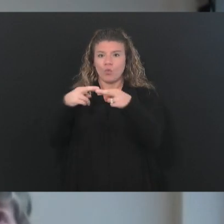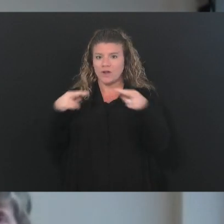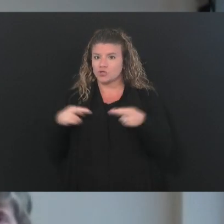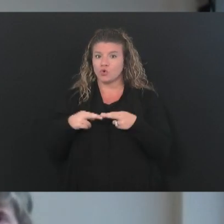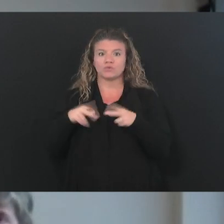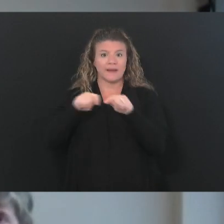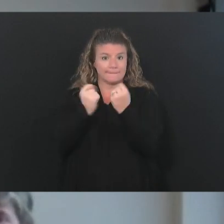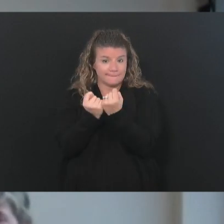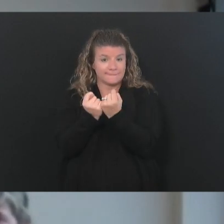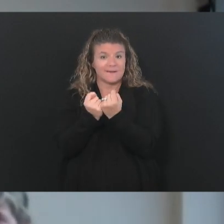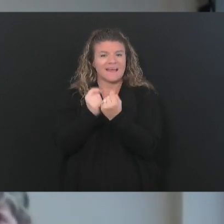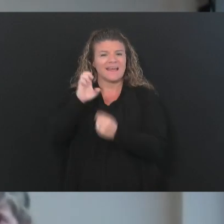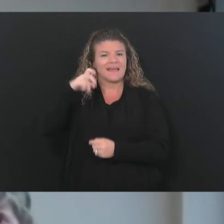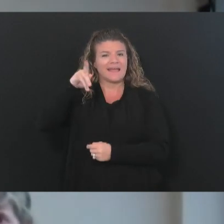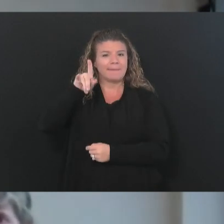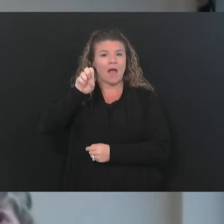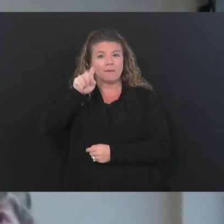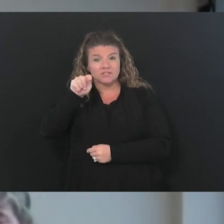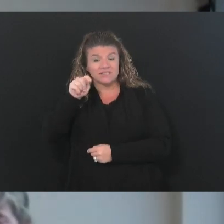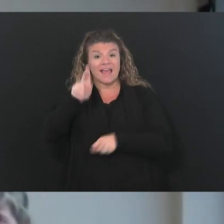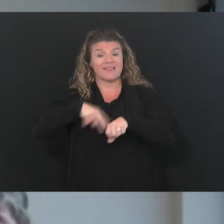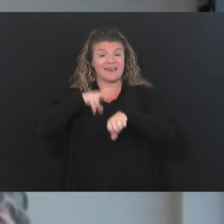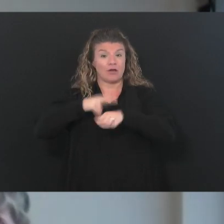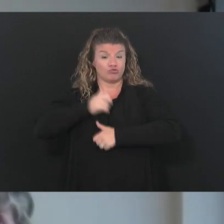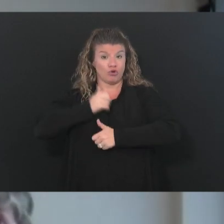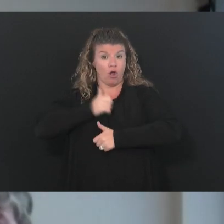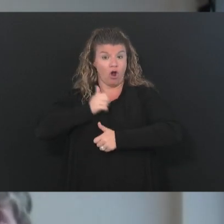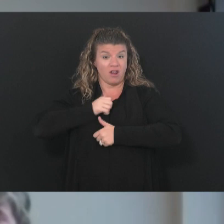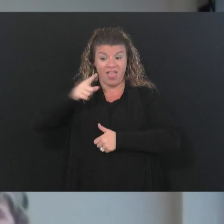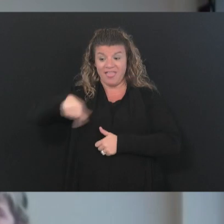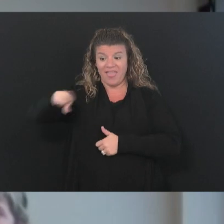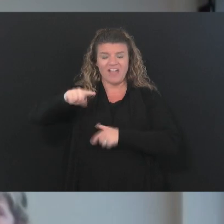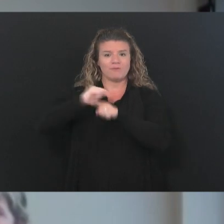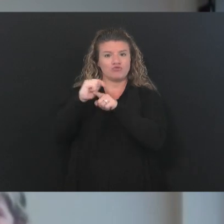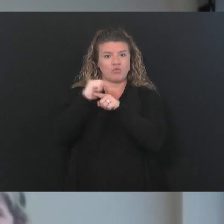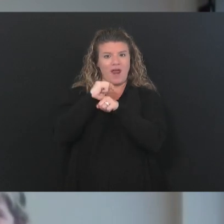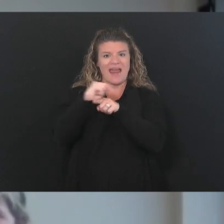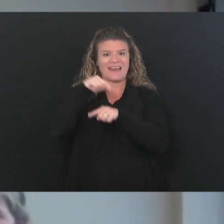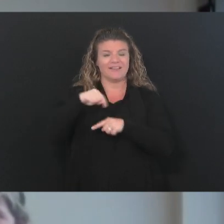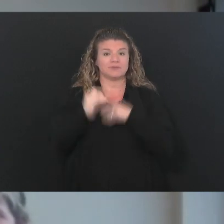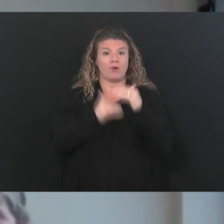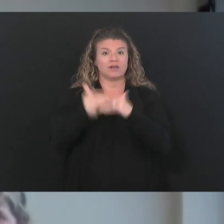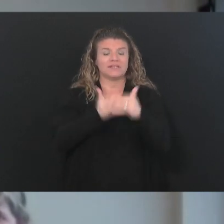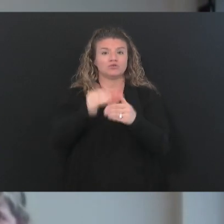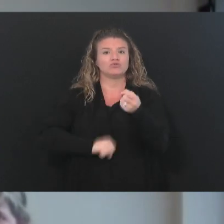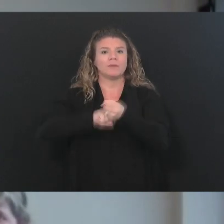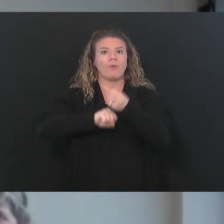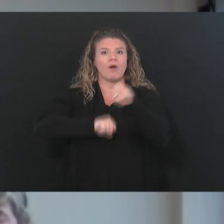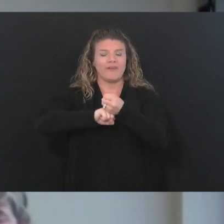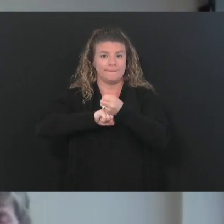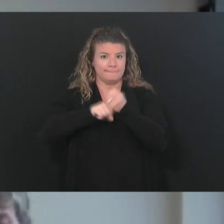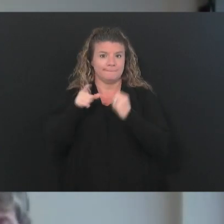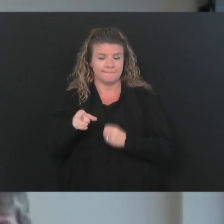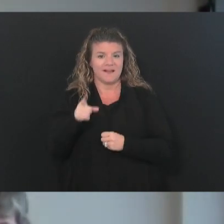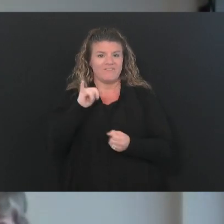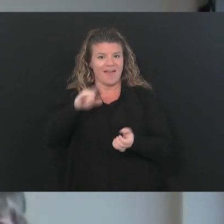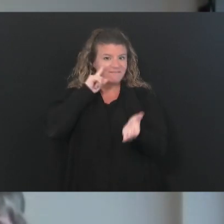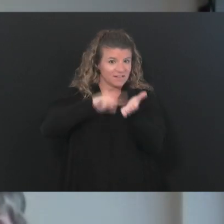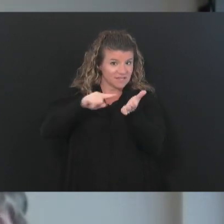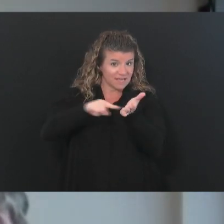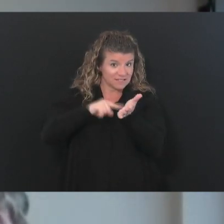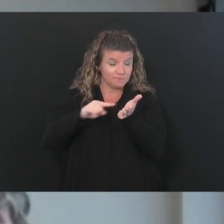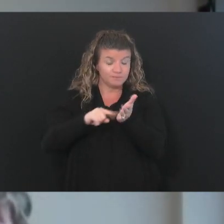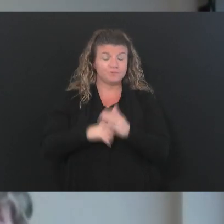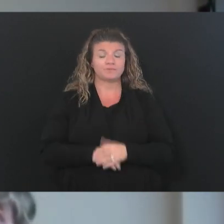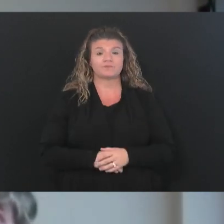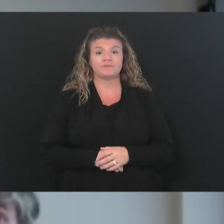epidemiologist and some National Guard that have also been trained in this process to support them as needed with that. So